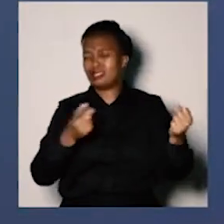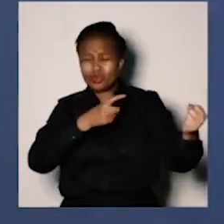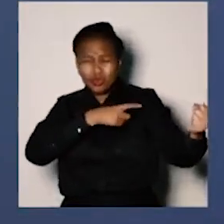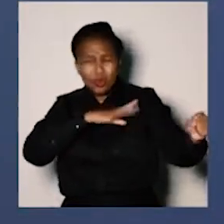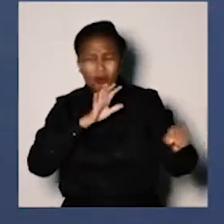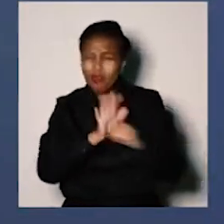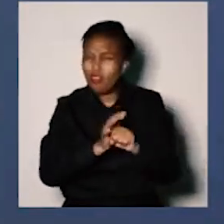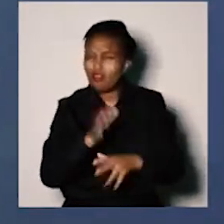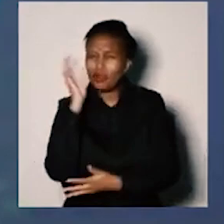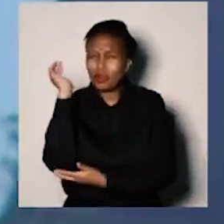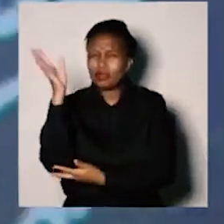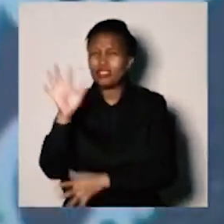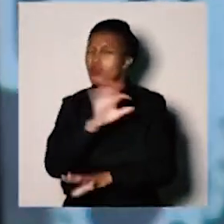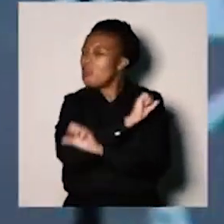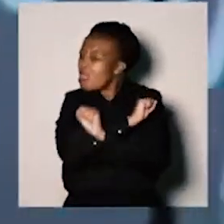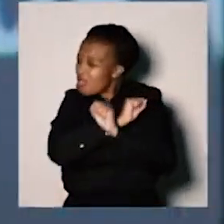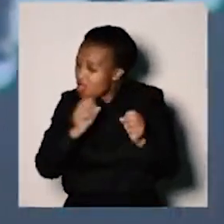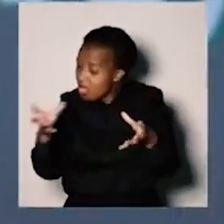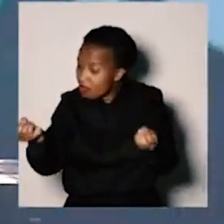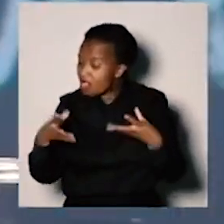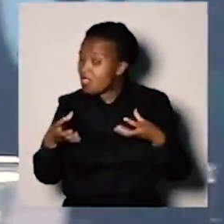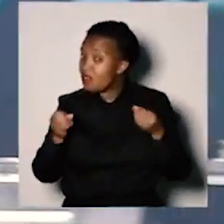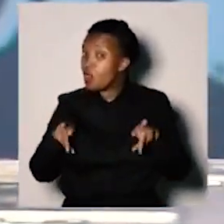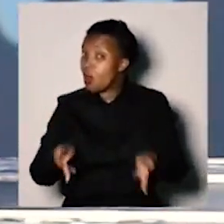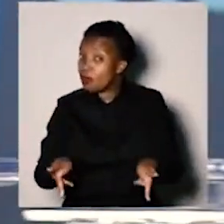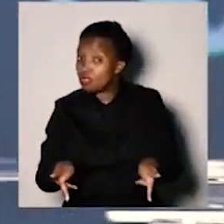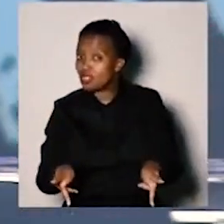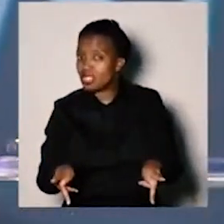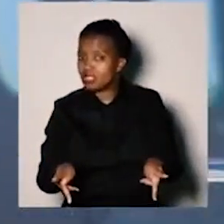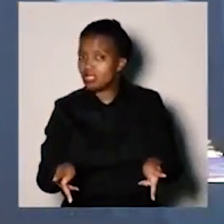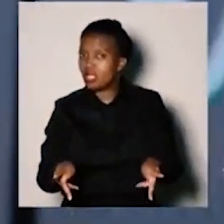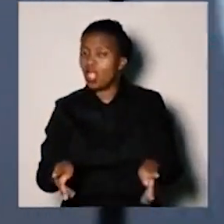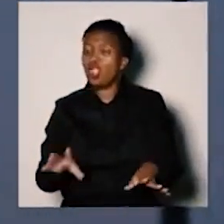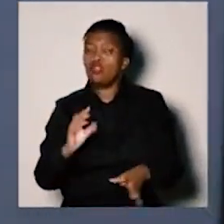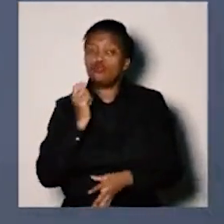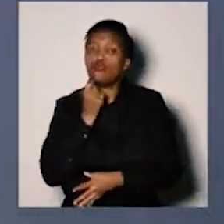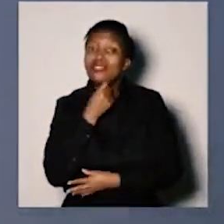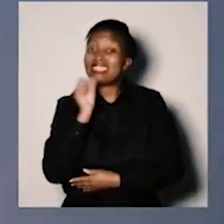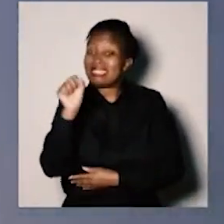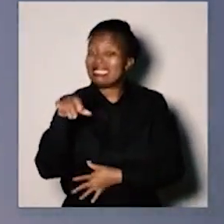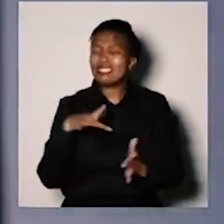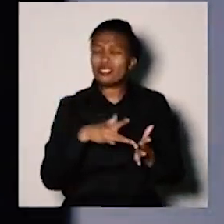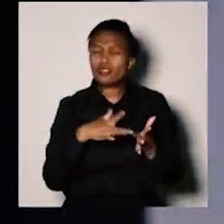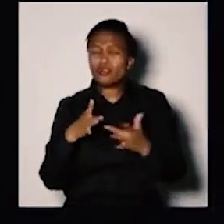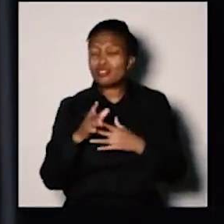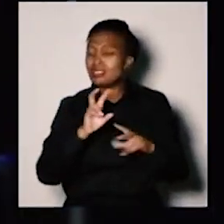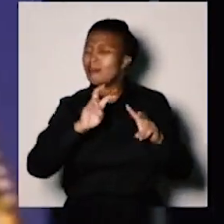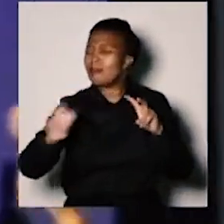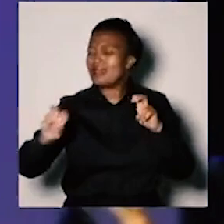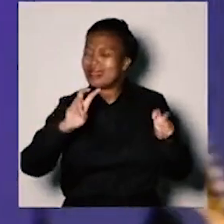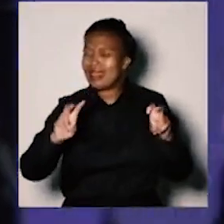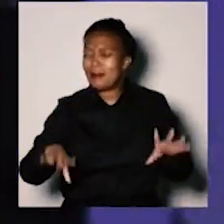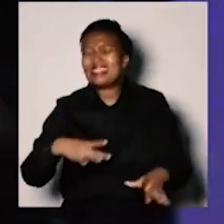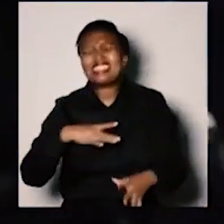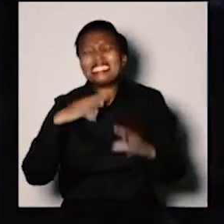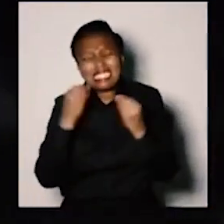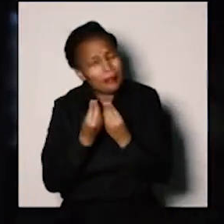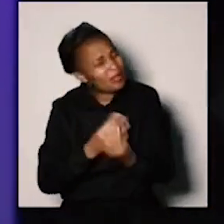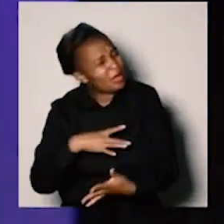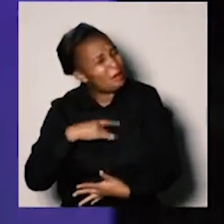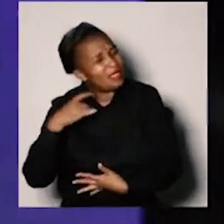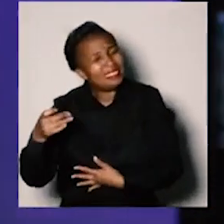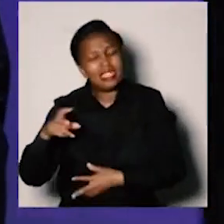there, we were never given a chance to respond to the altar call. So I kept on searching. There's something about the soul. It will search for